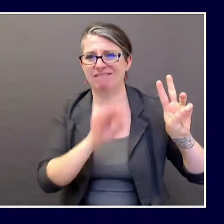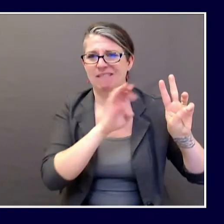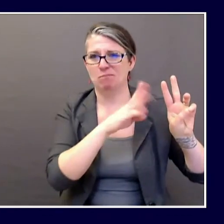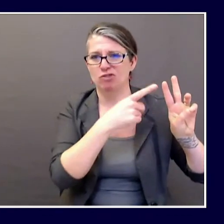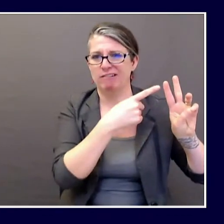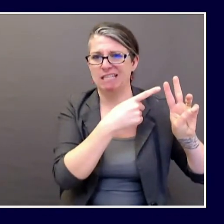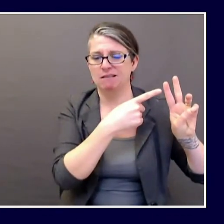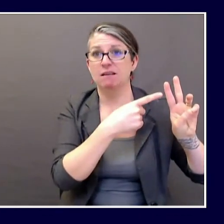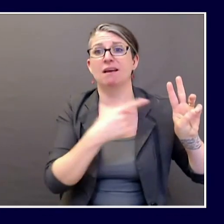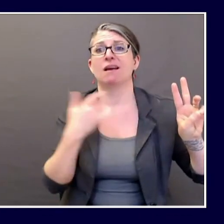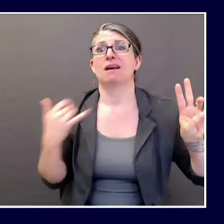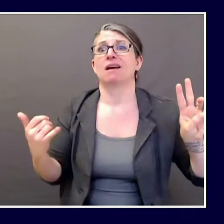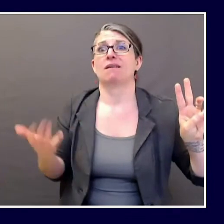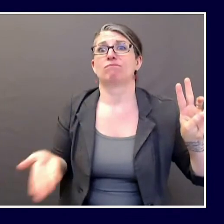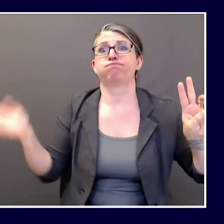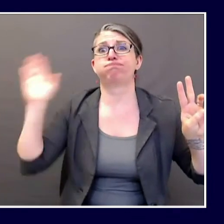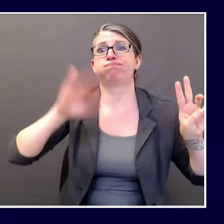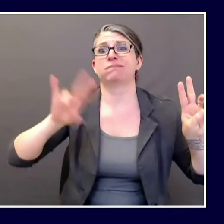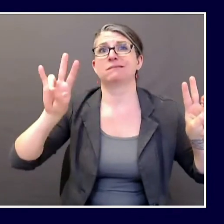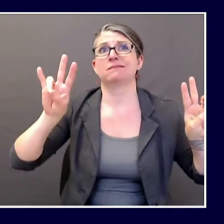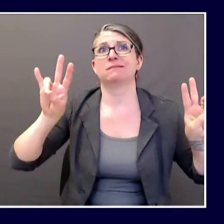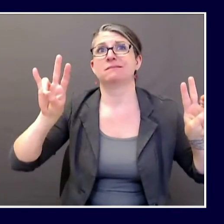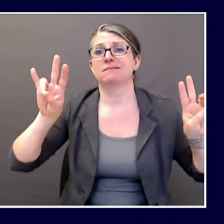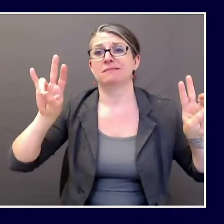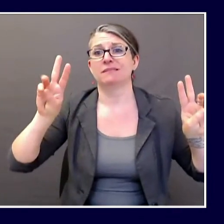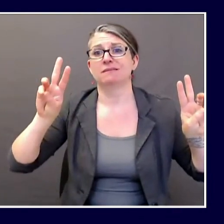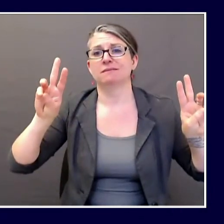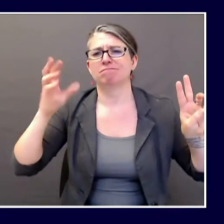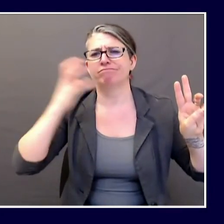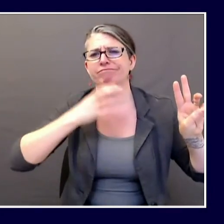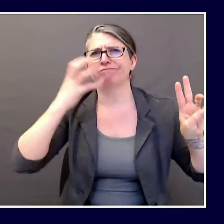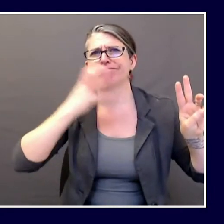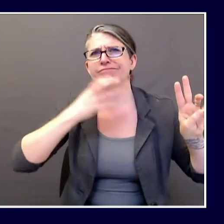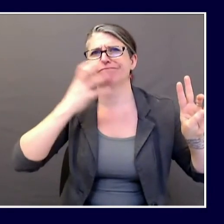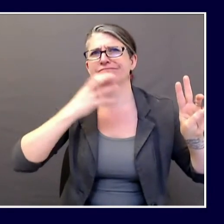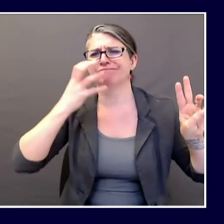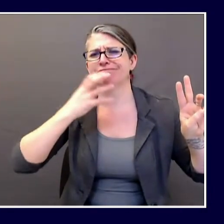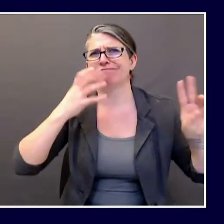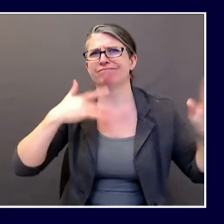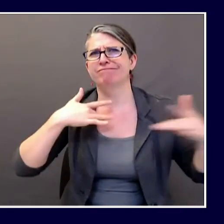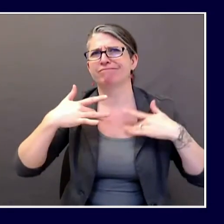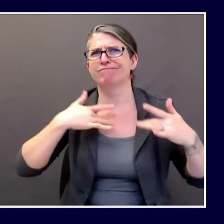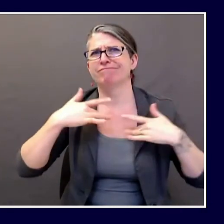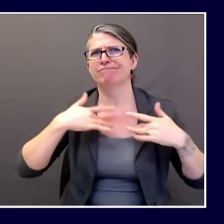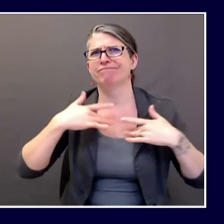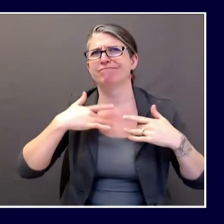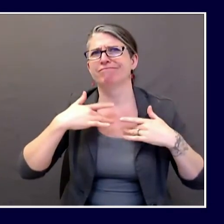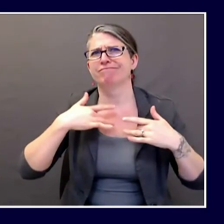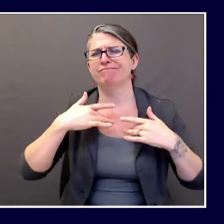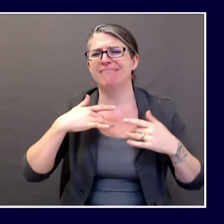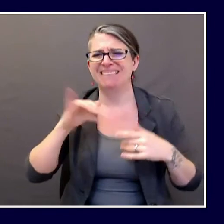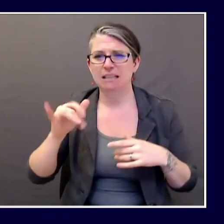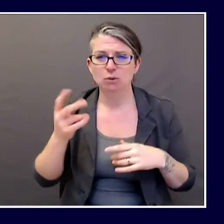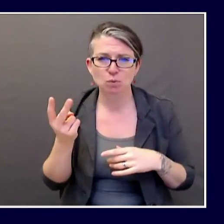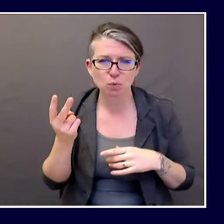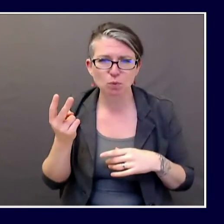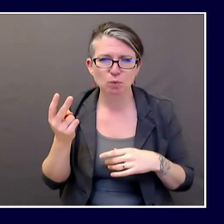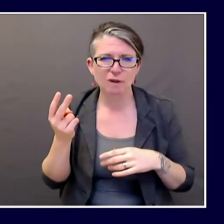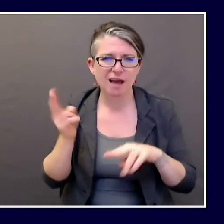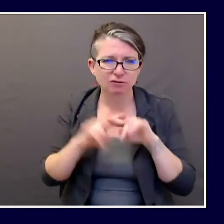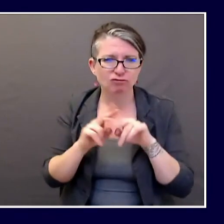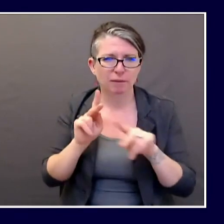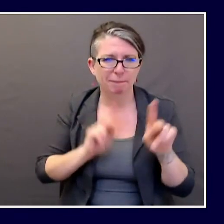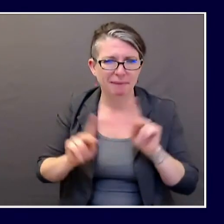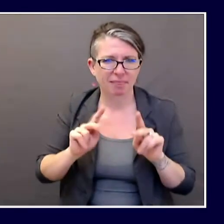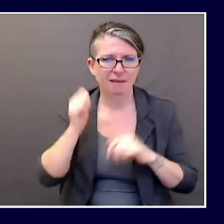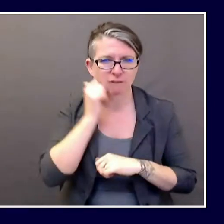cases more per day over the past 16 days than the comparable period. That is part of why the moving